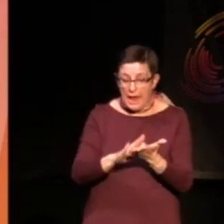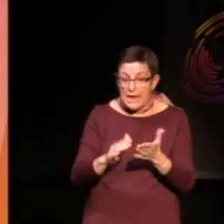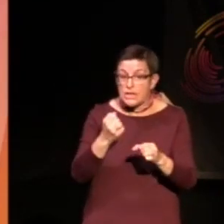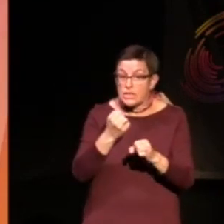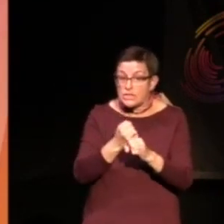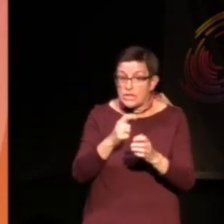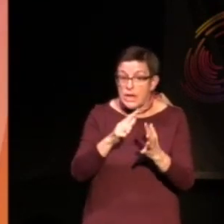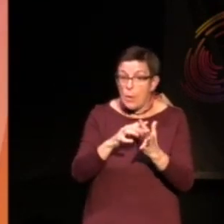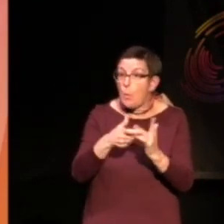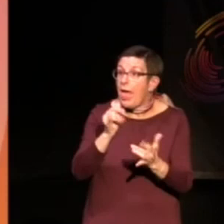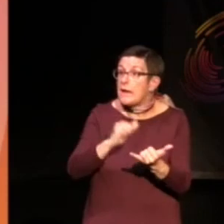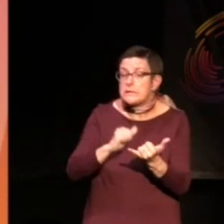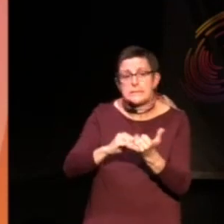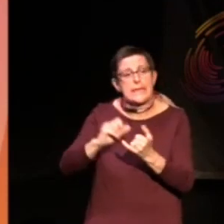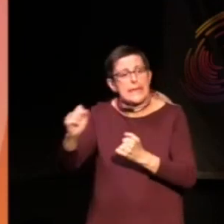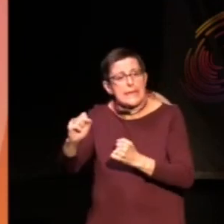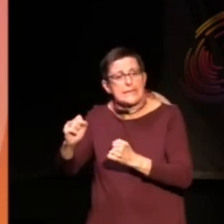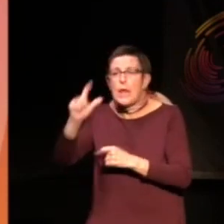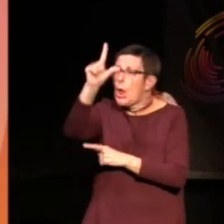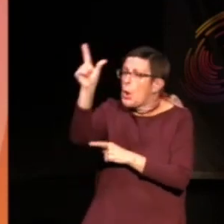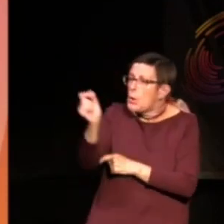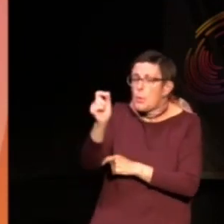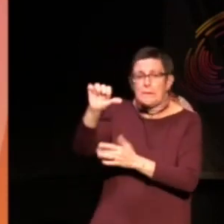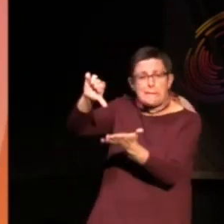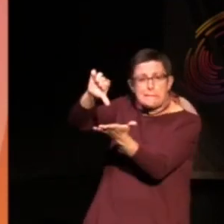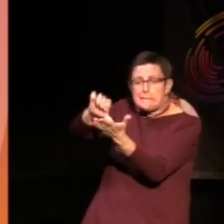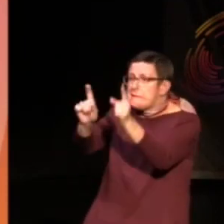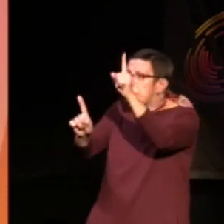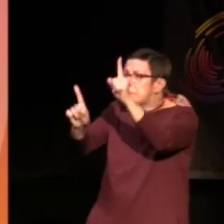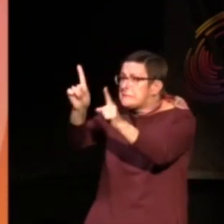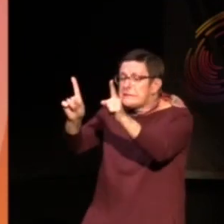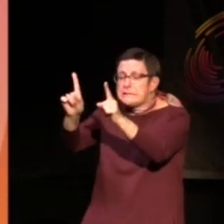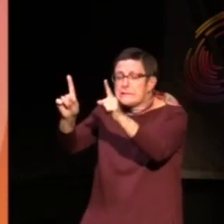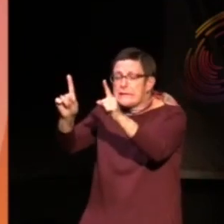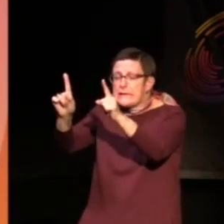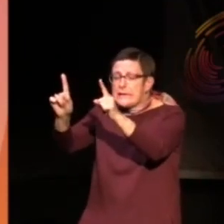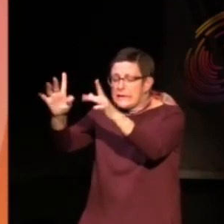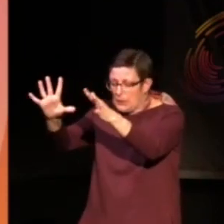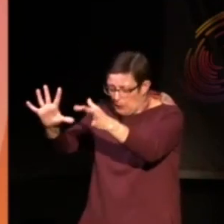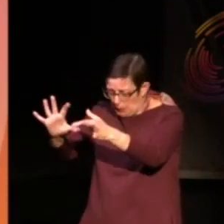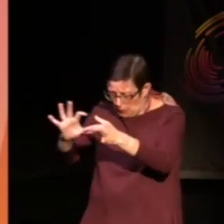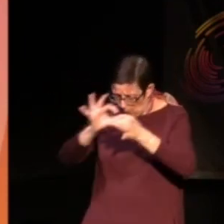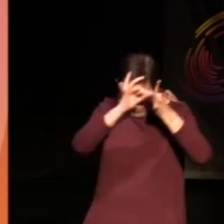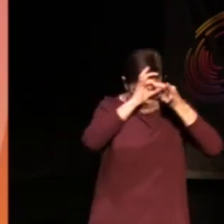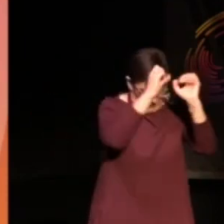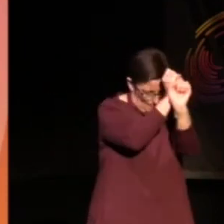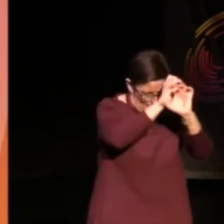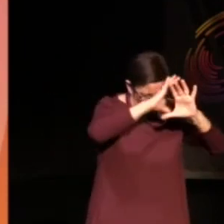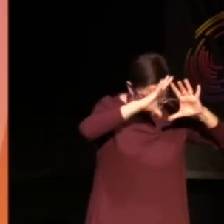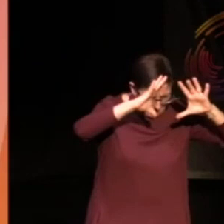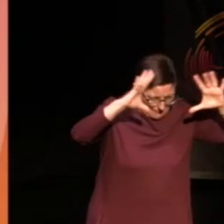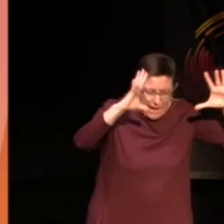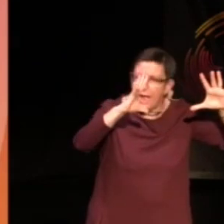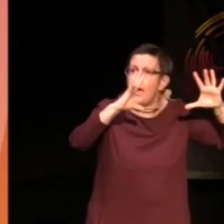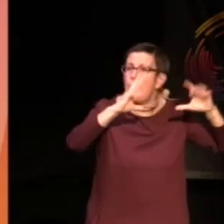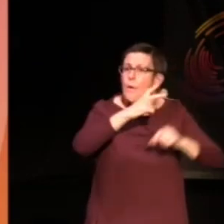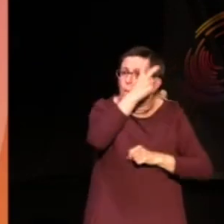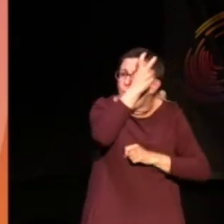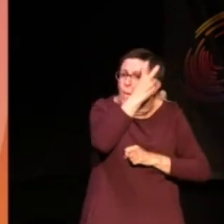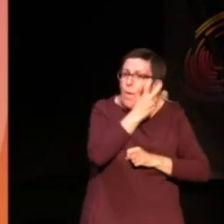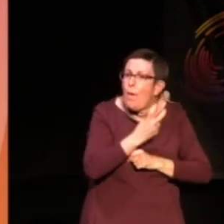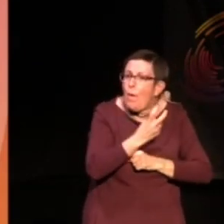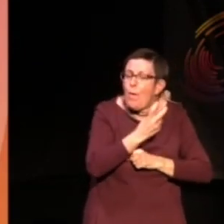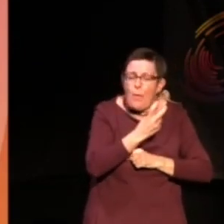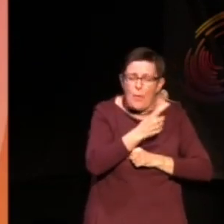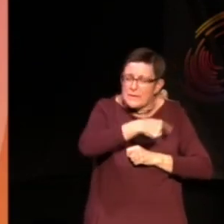city, with its dazzling caverns and erratic weather, connected in my imagination with the old megapolis